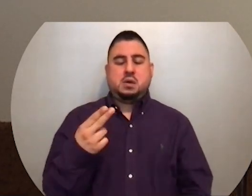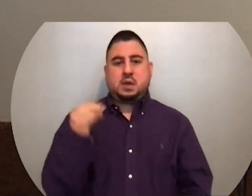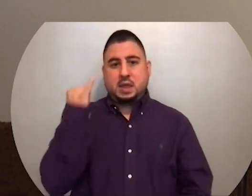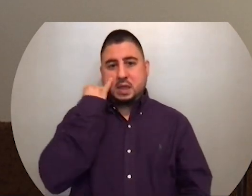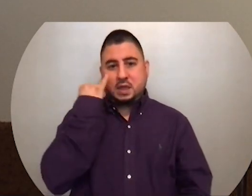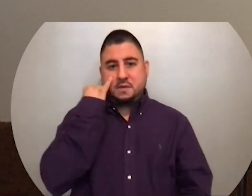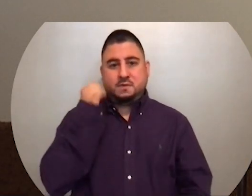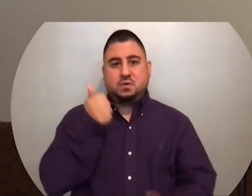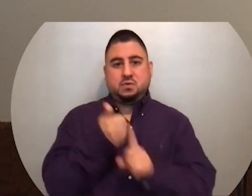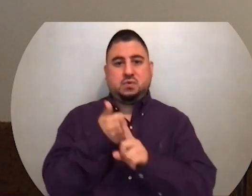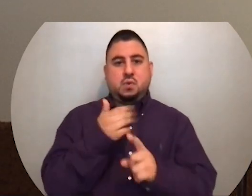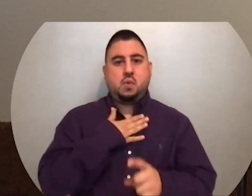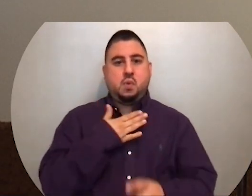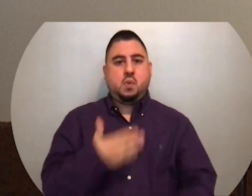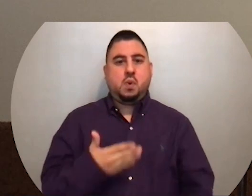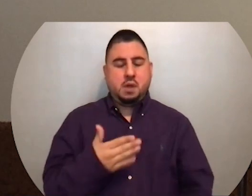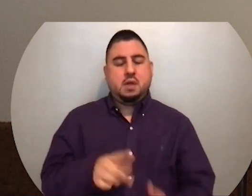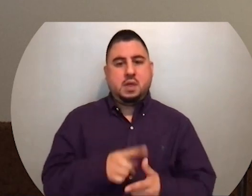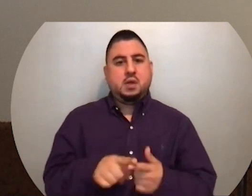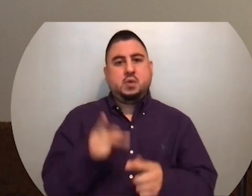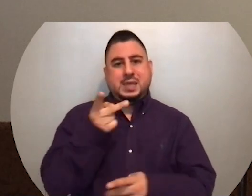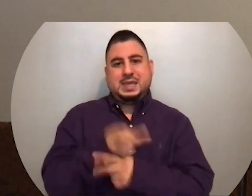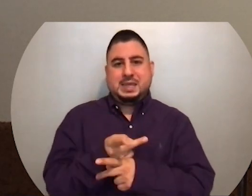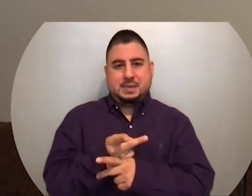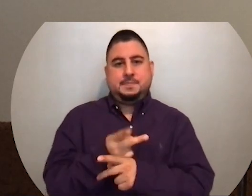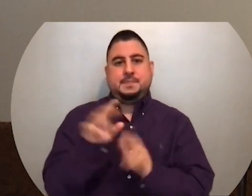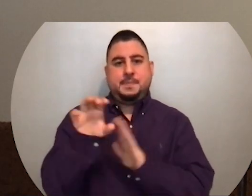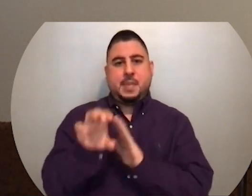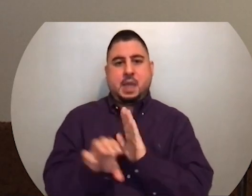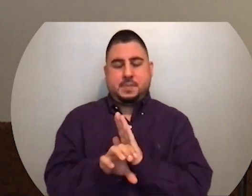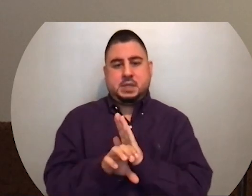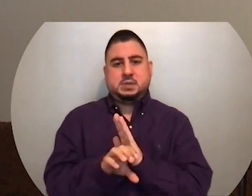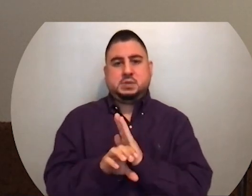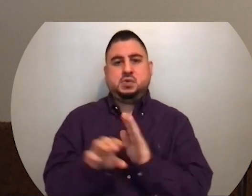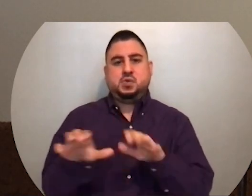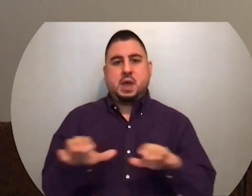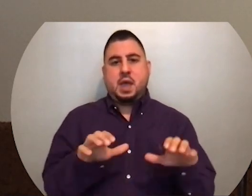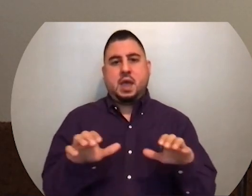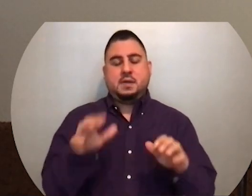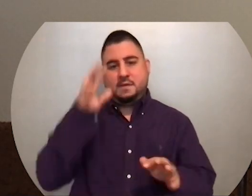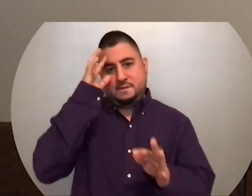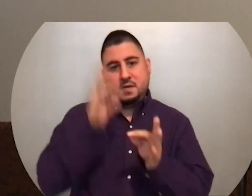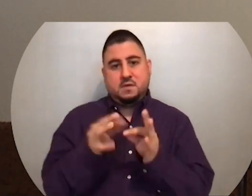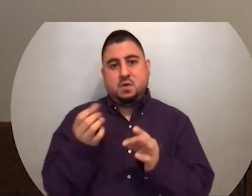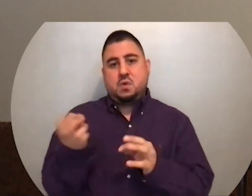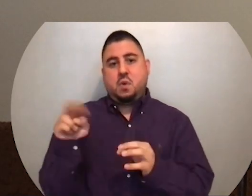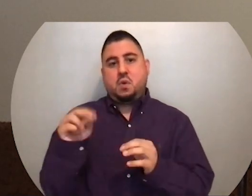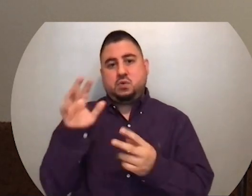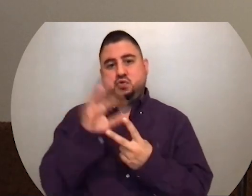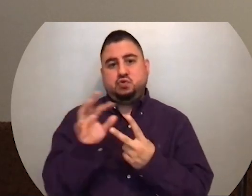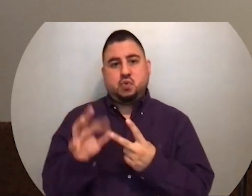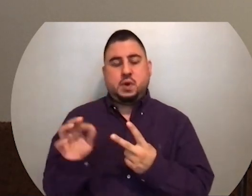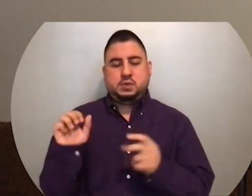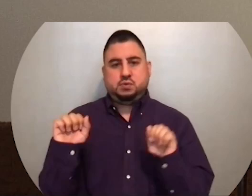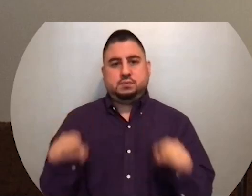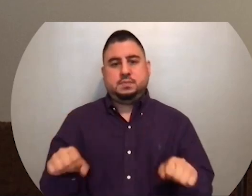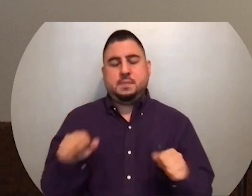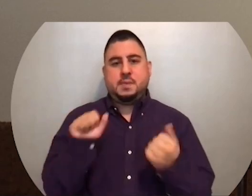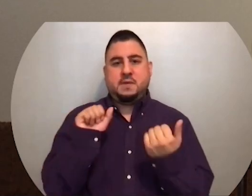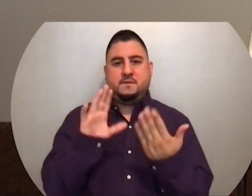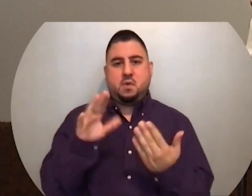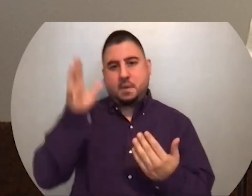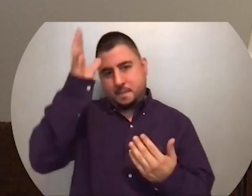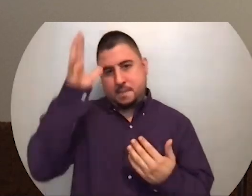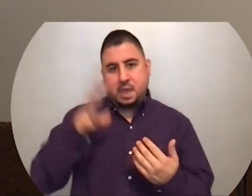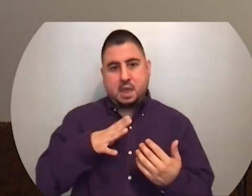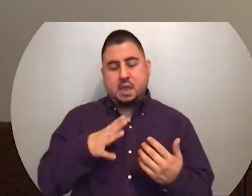if you will it, you can keep the commandments, and to act faithfully is a matter of your own choice. Before a man